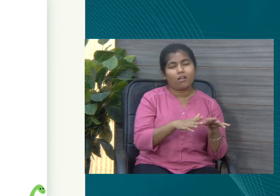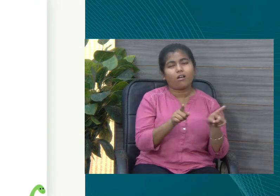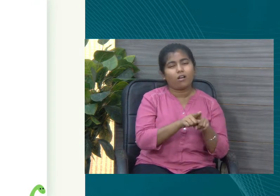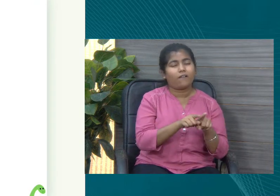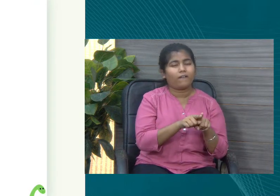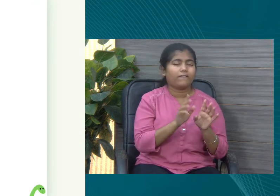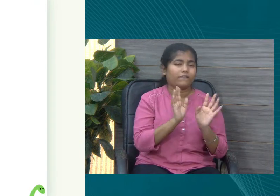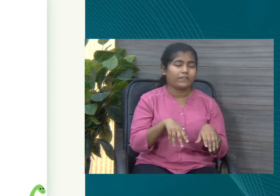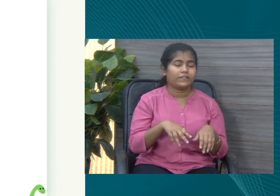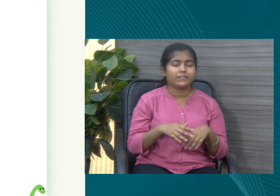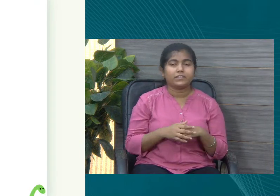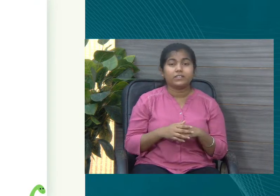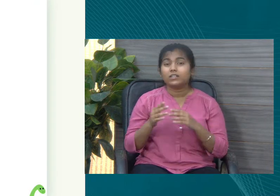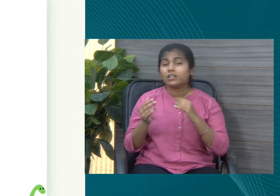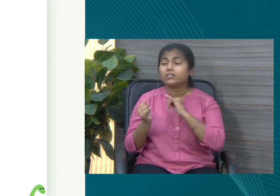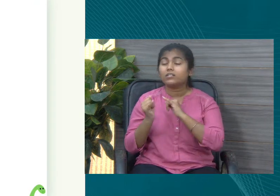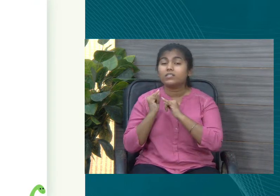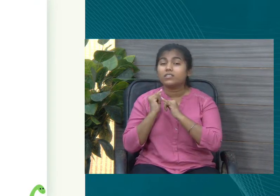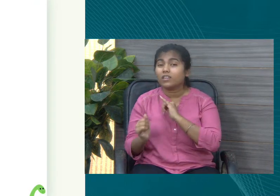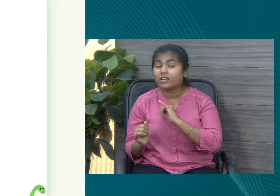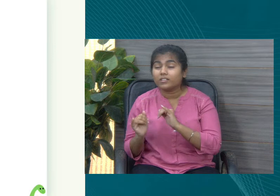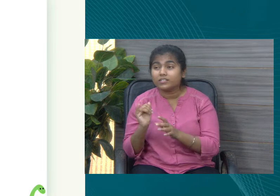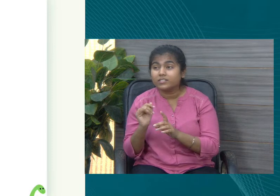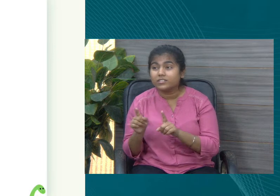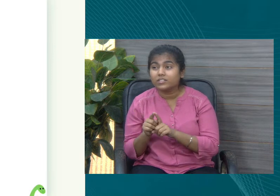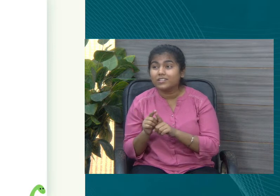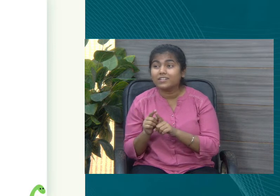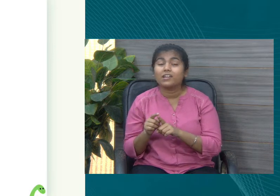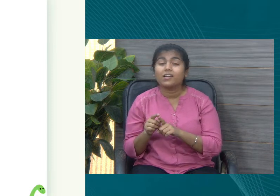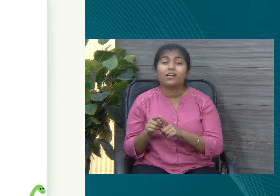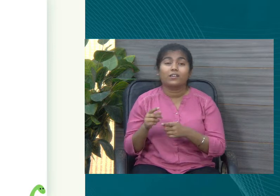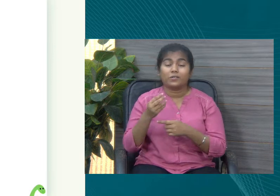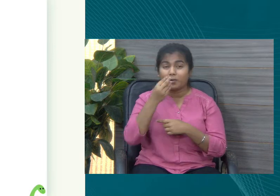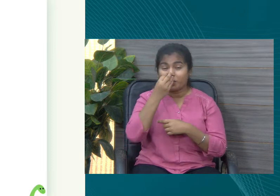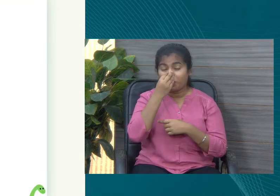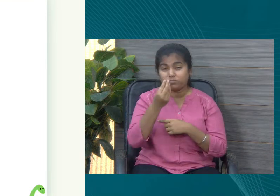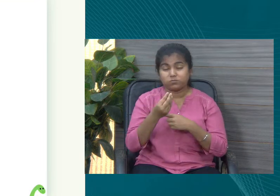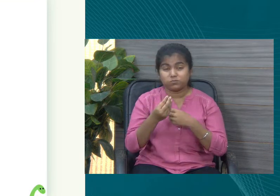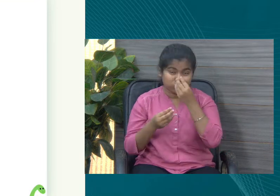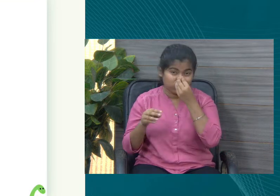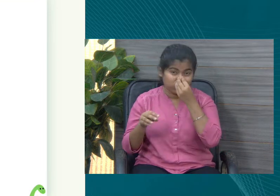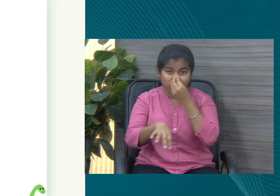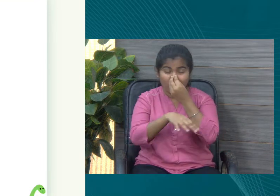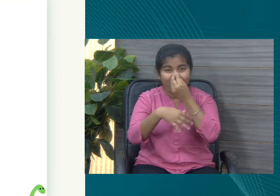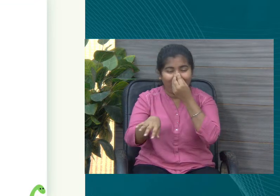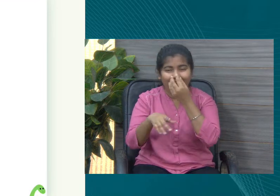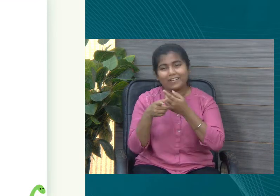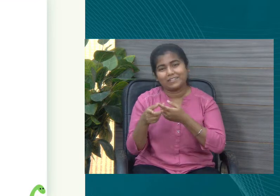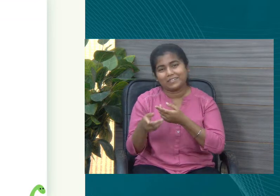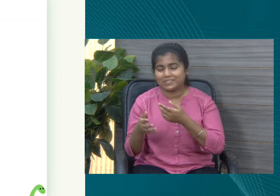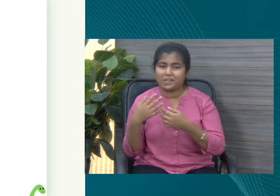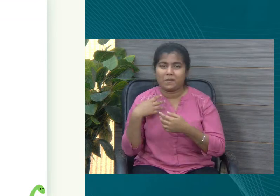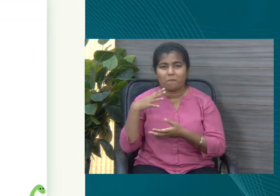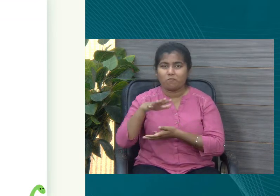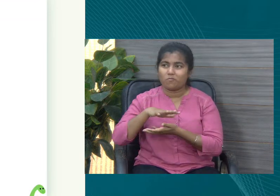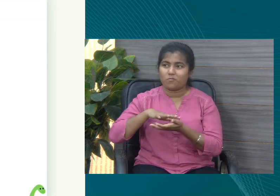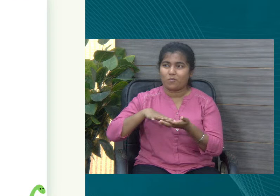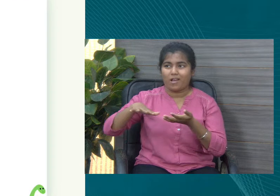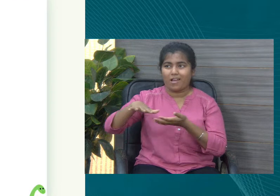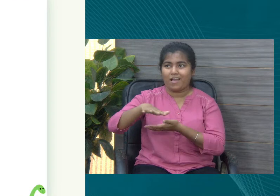Yes. Or And the the last last one is like elephant, ma'am. Oh. Big footprint. That's why I can figure out it's